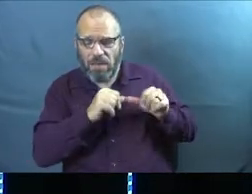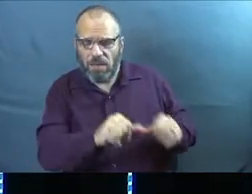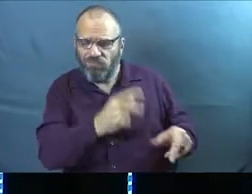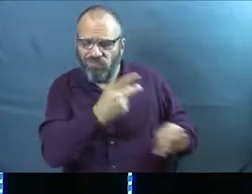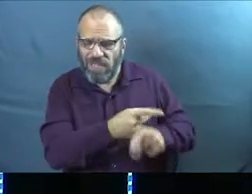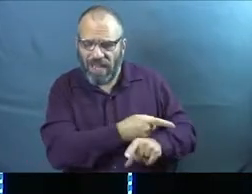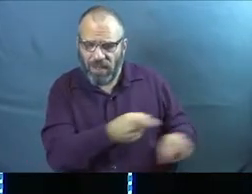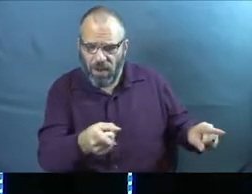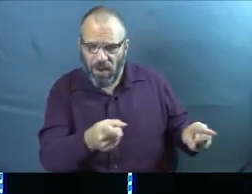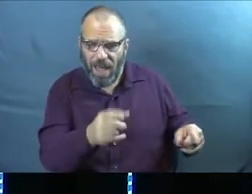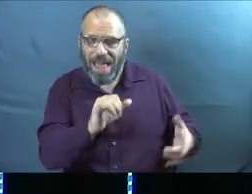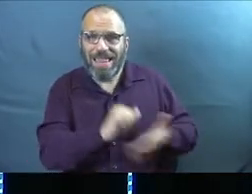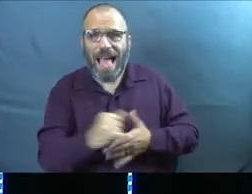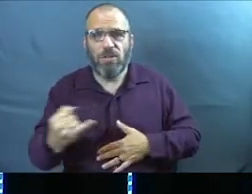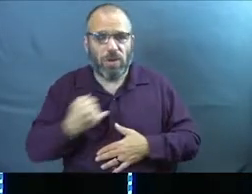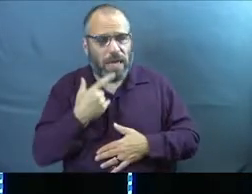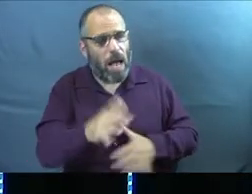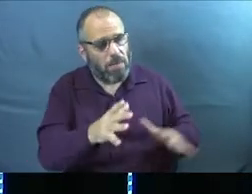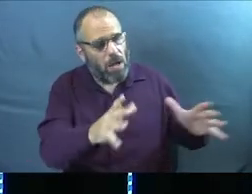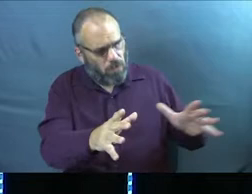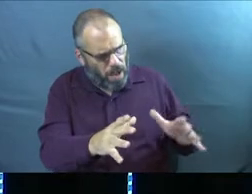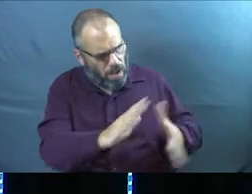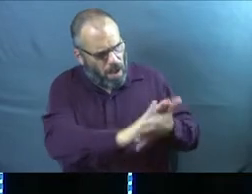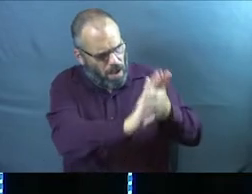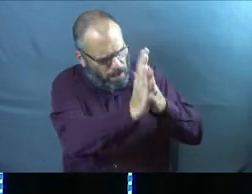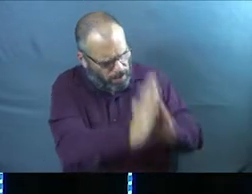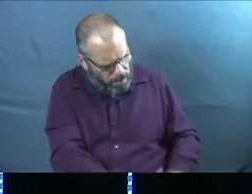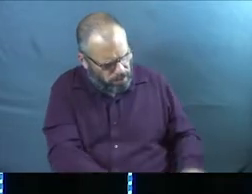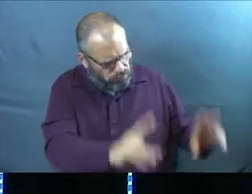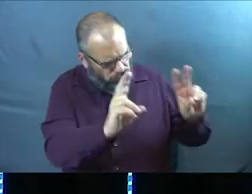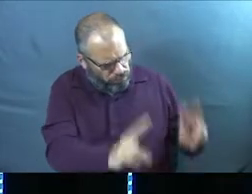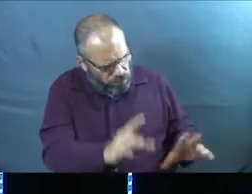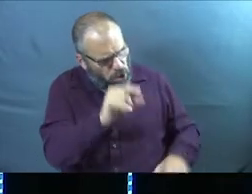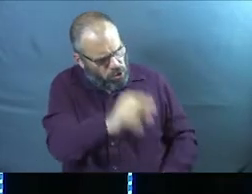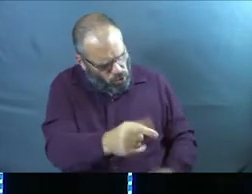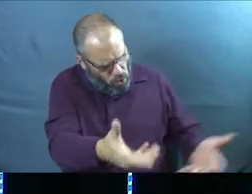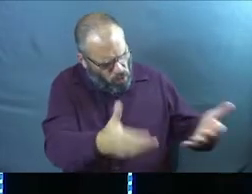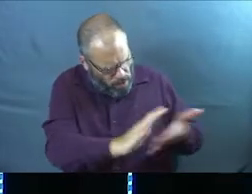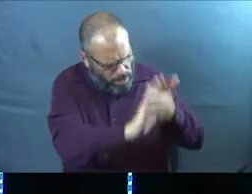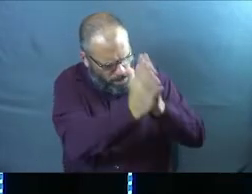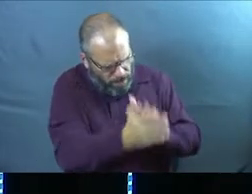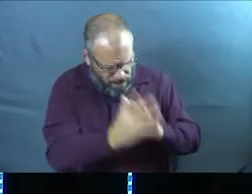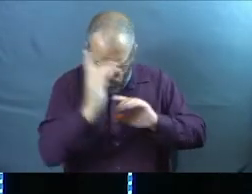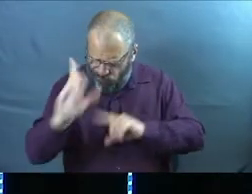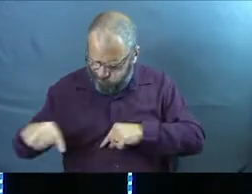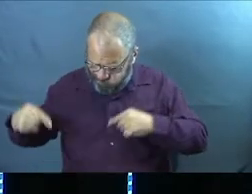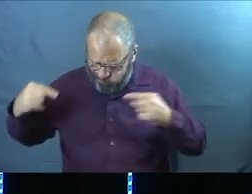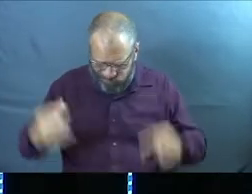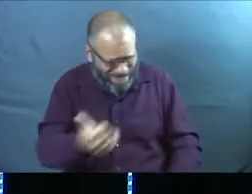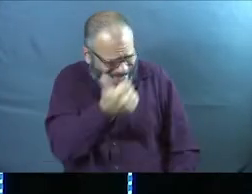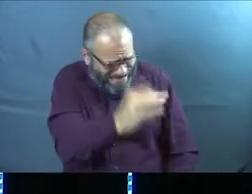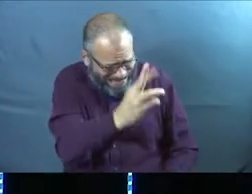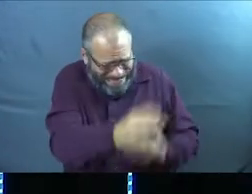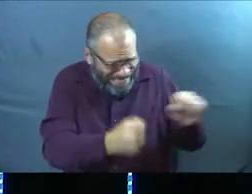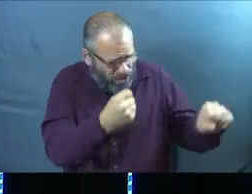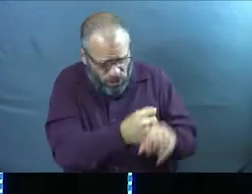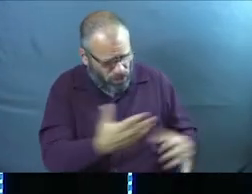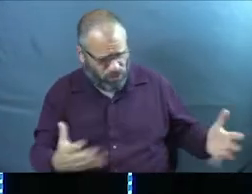take care of you. And that's him saying, I want you to be at peace. I wanted you to be at peace all this last 16